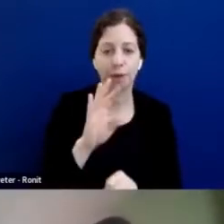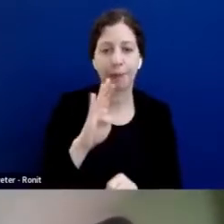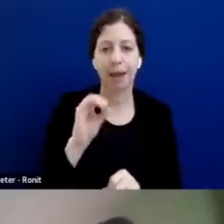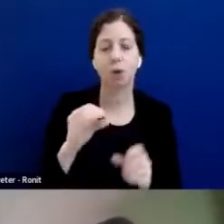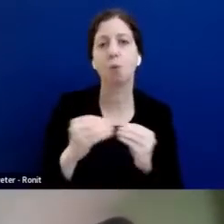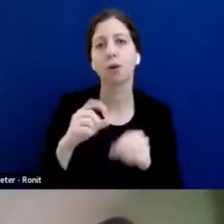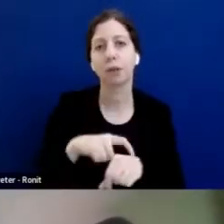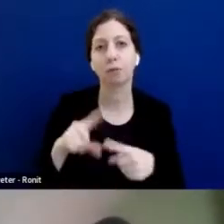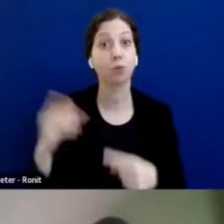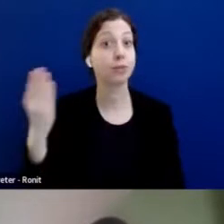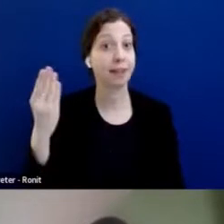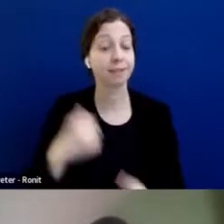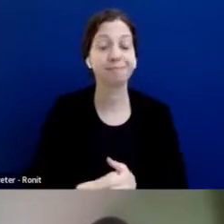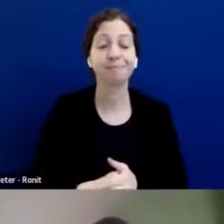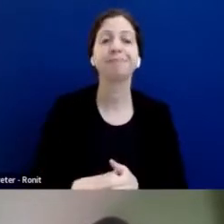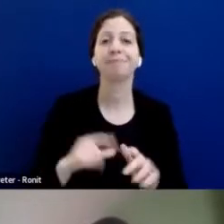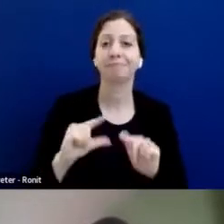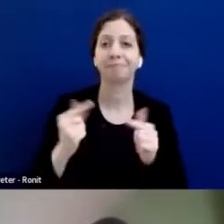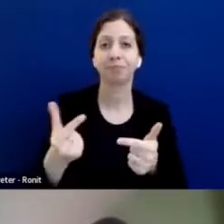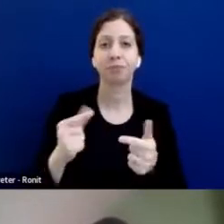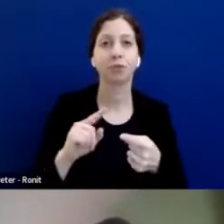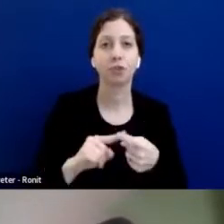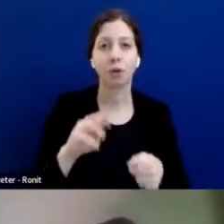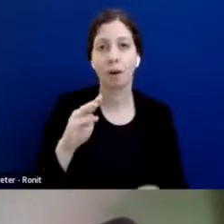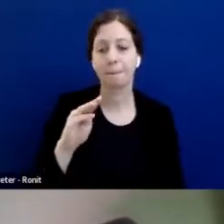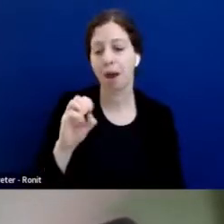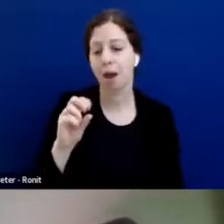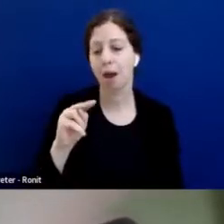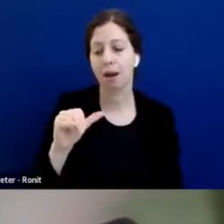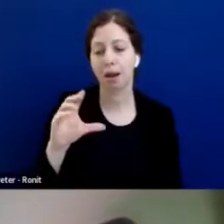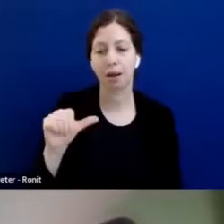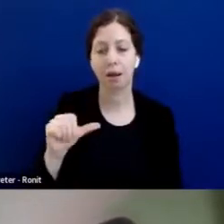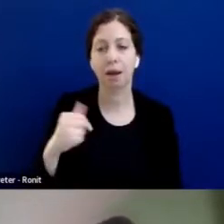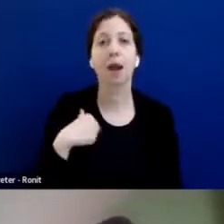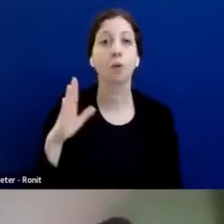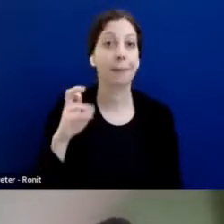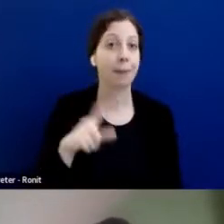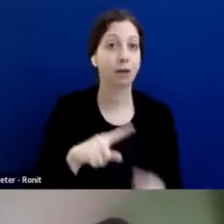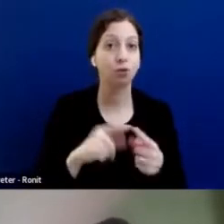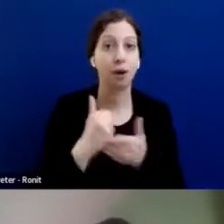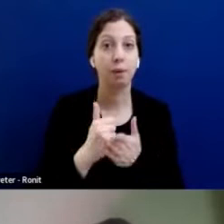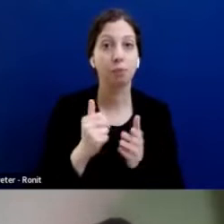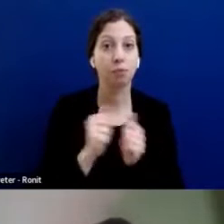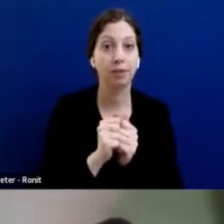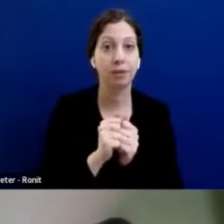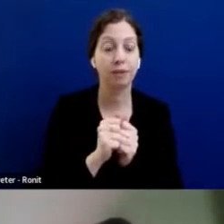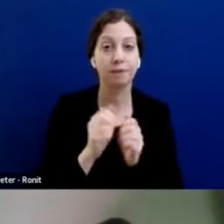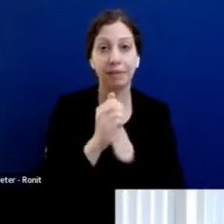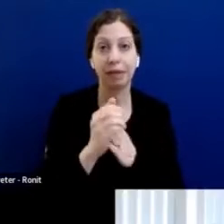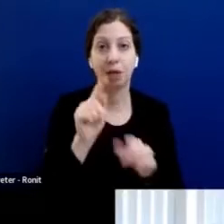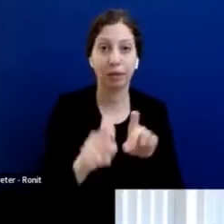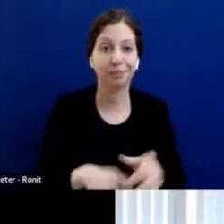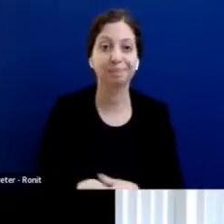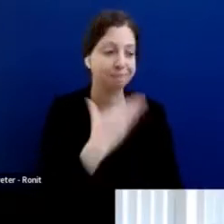So with that, I am going to turn it right over to you, Monica, and I will be back to help facilitate questions. Thank you, Judy,